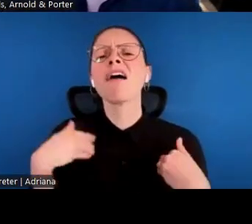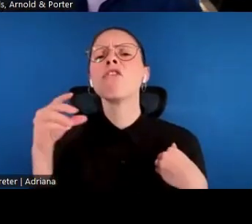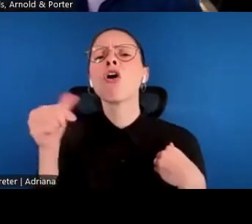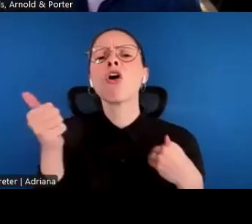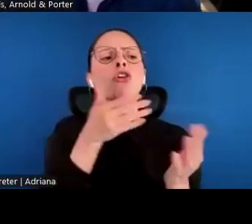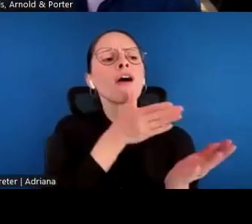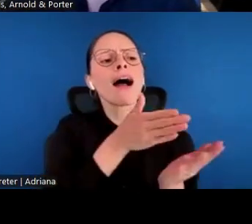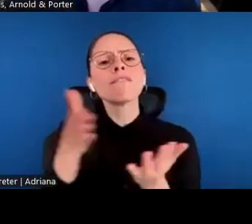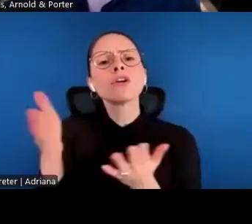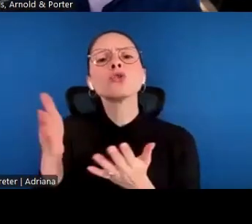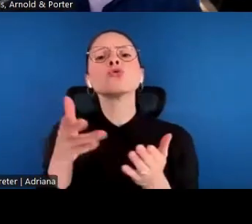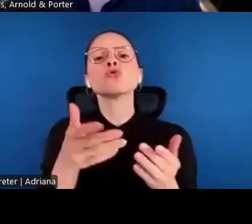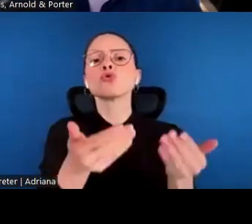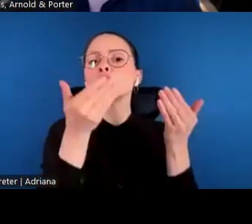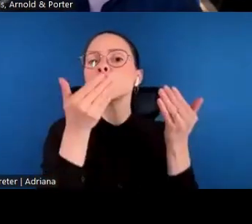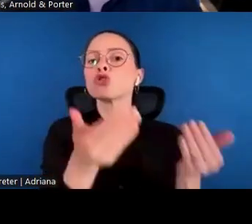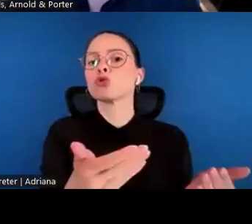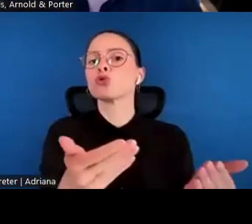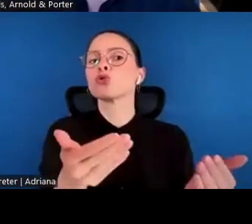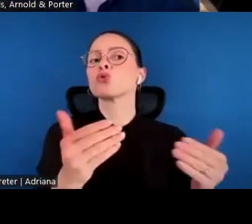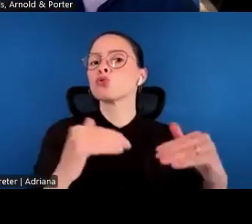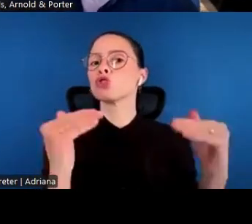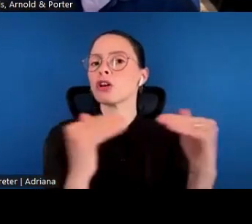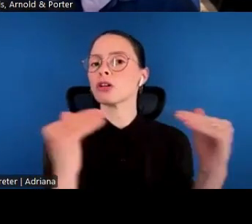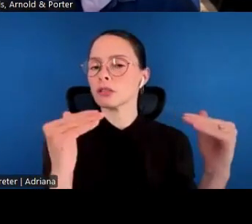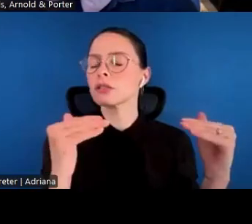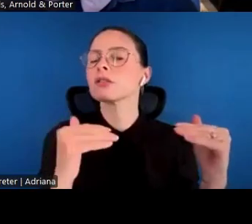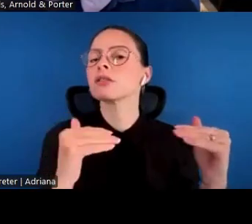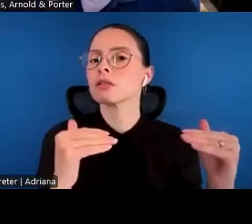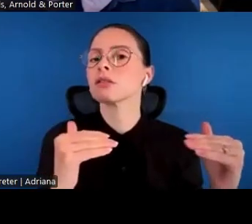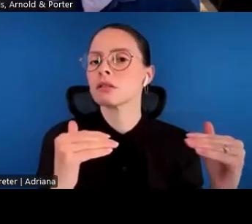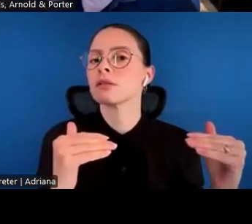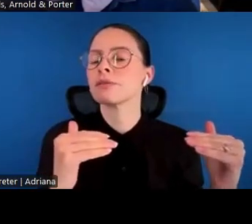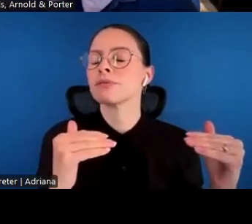to pursue justice when,